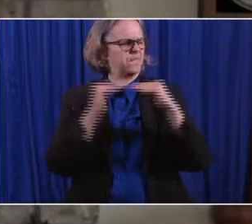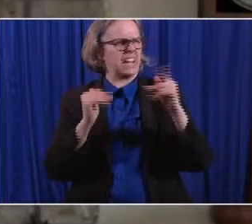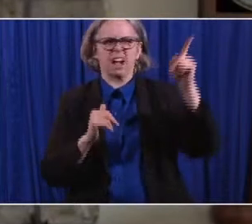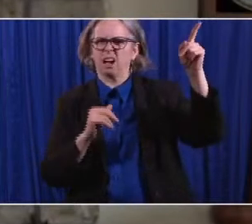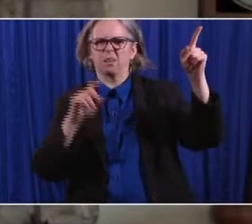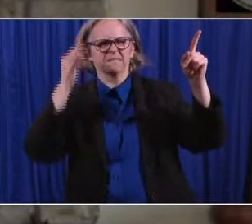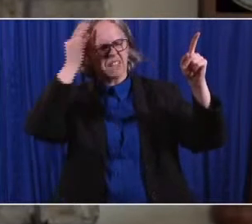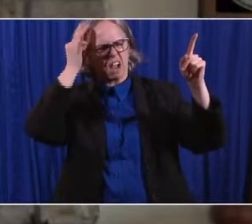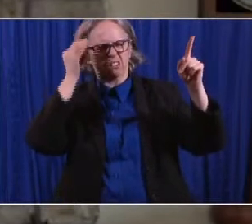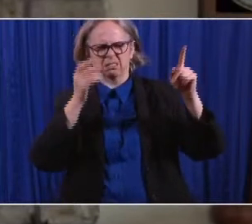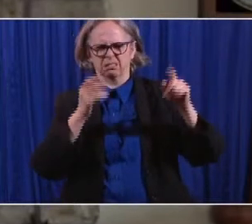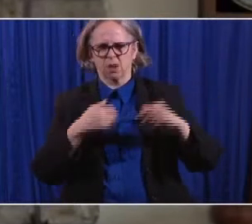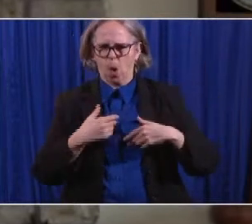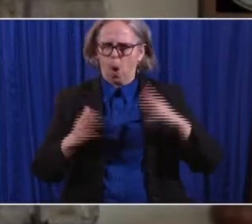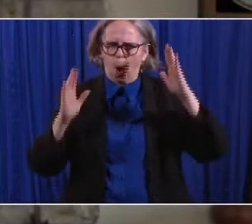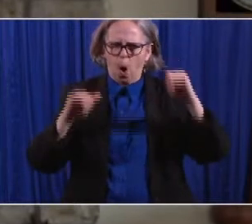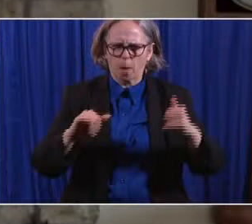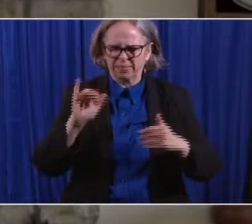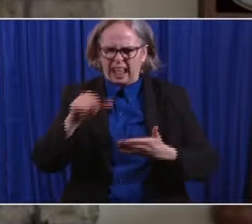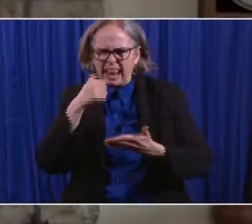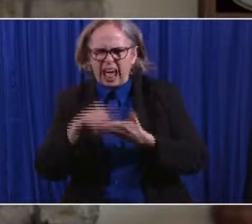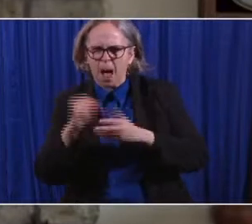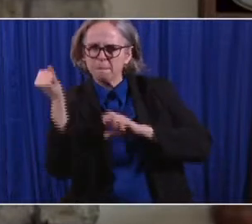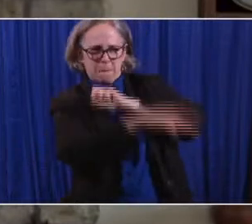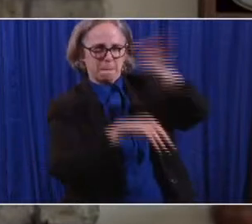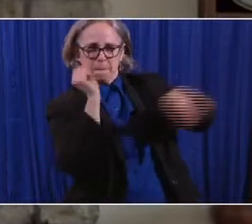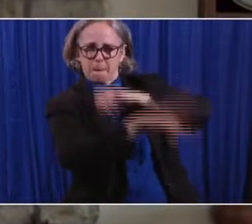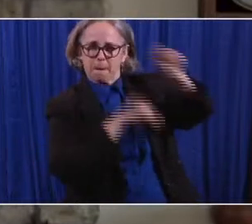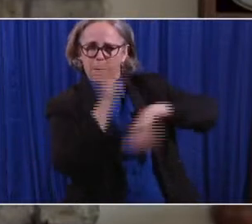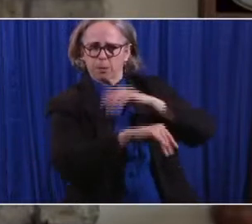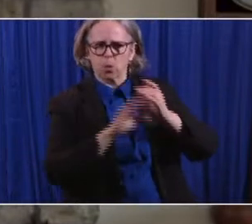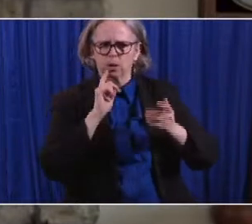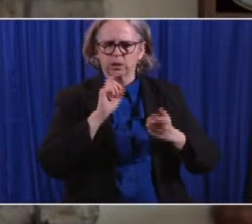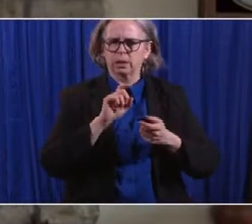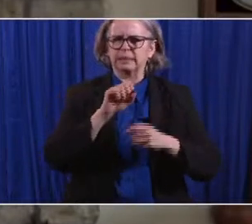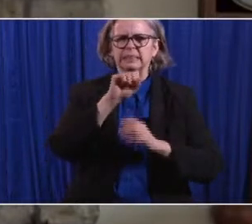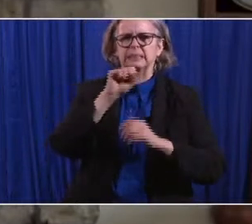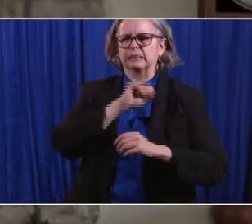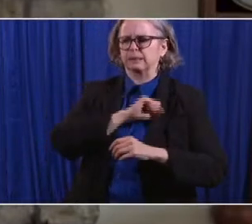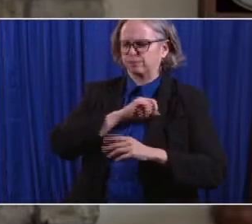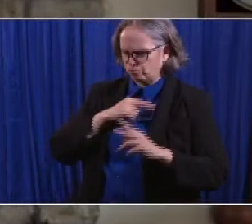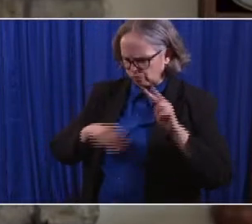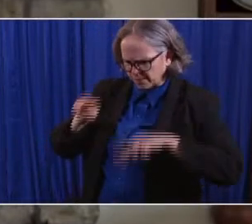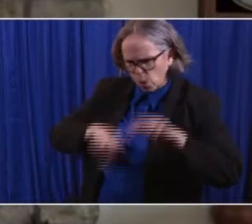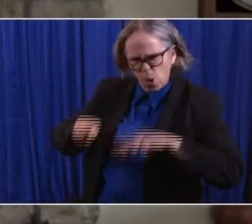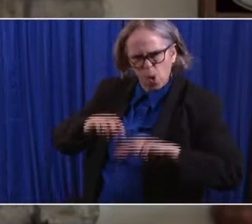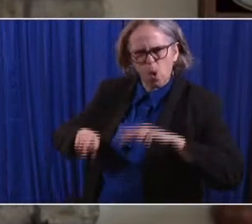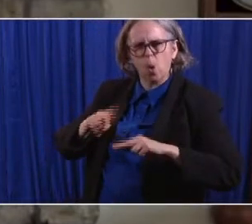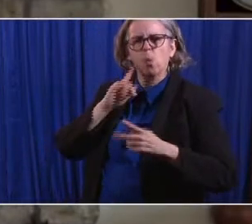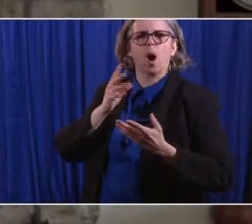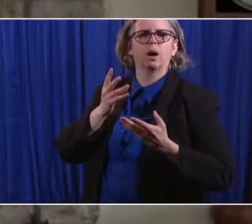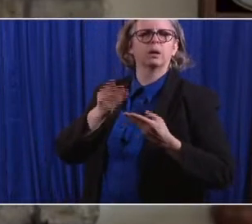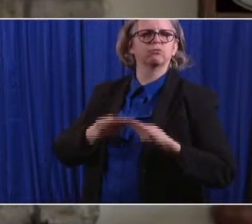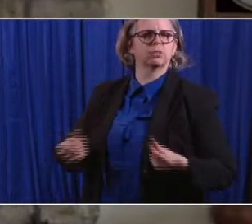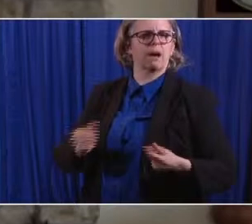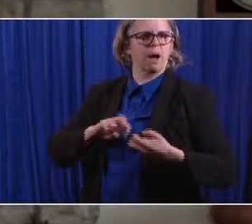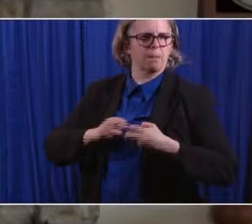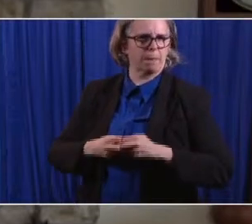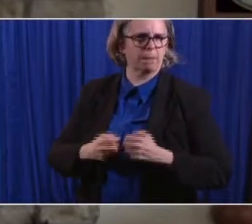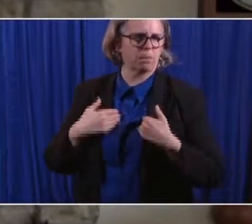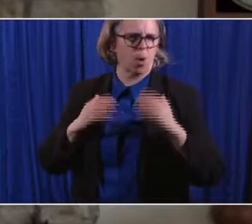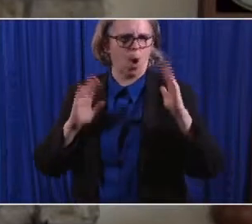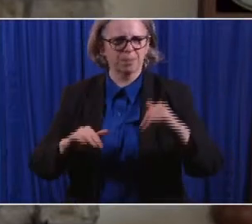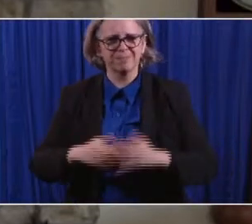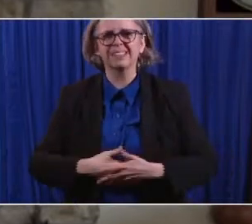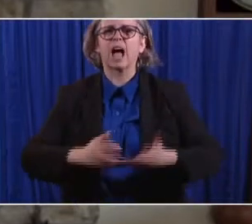that the Senate will take care of this problem. So thank you very much. I guess we're ready to go